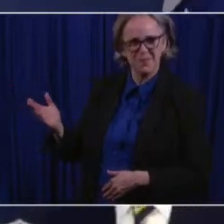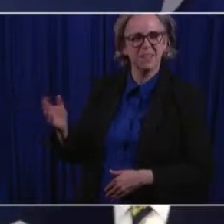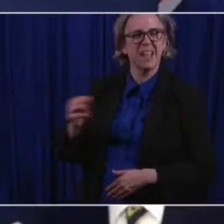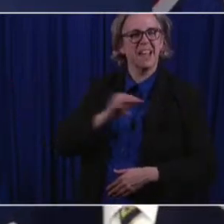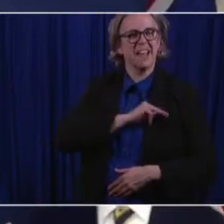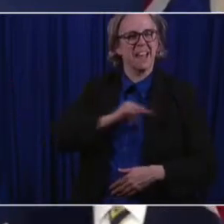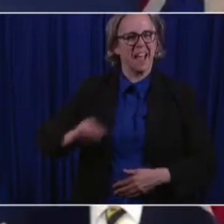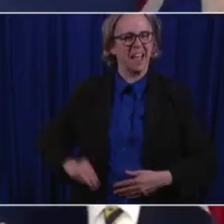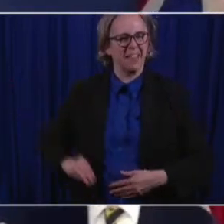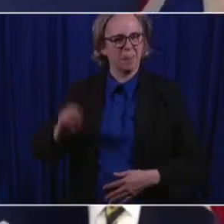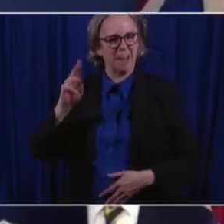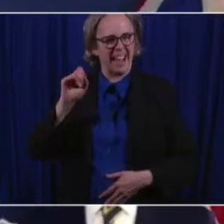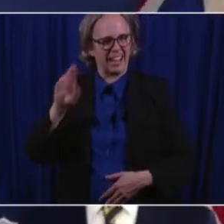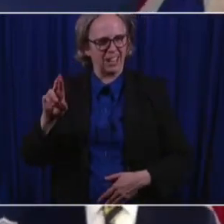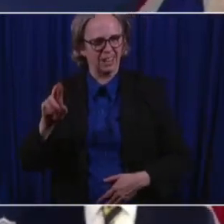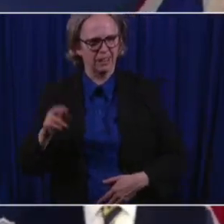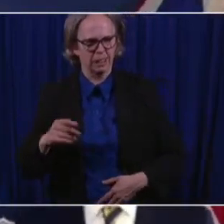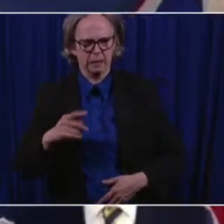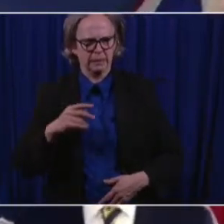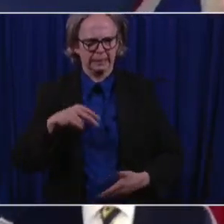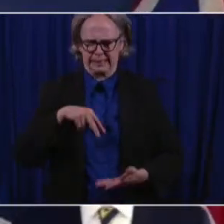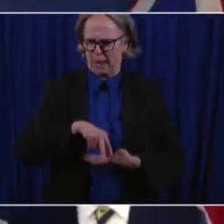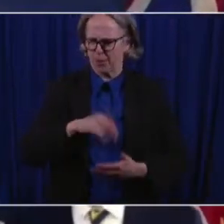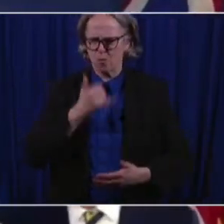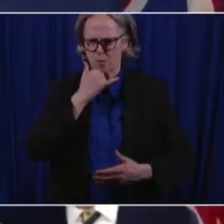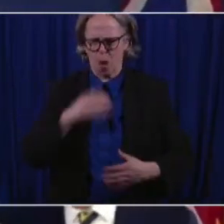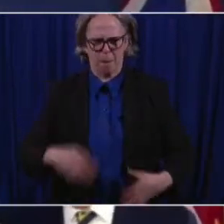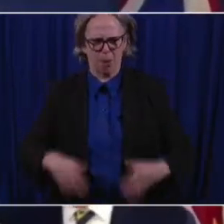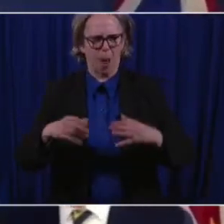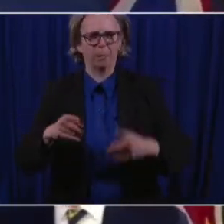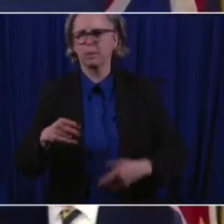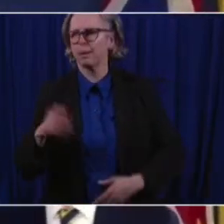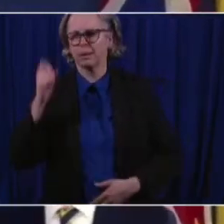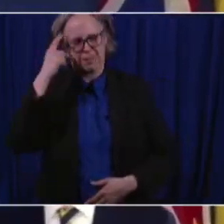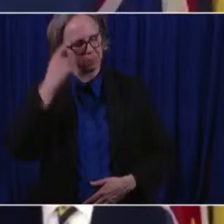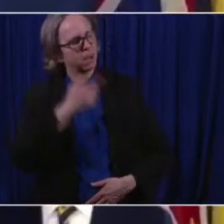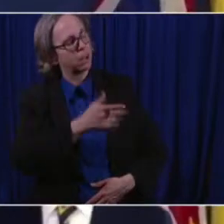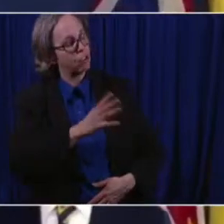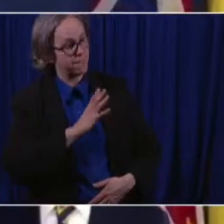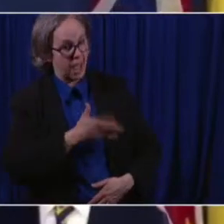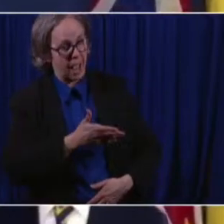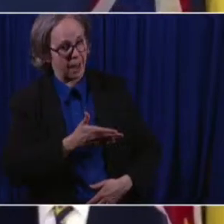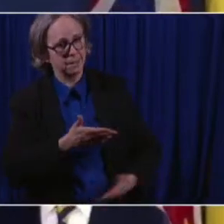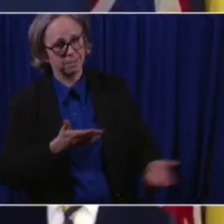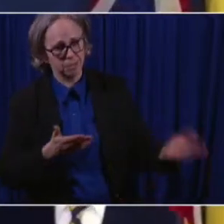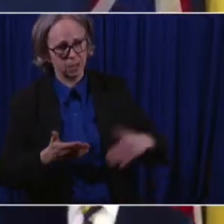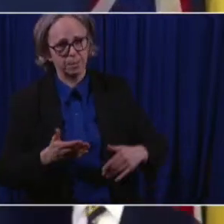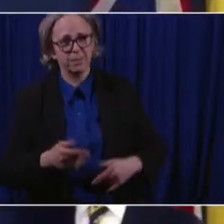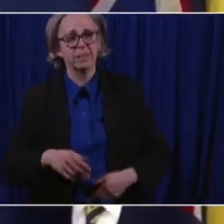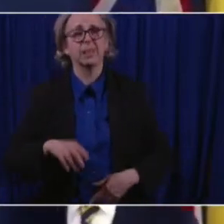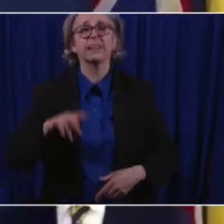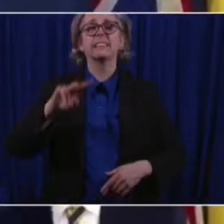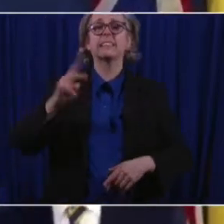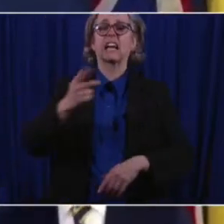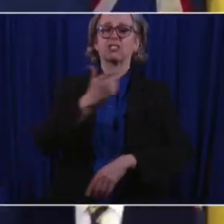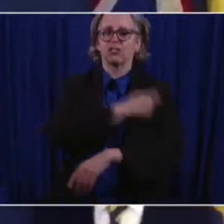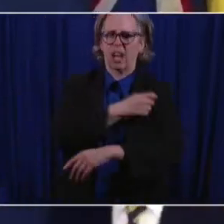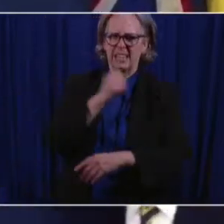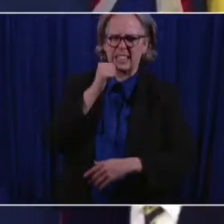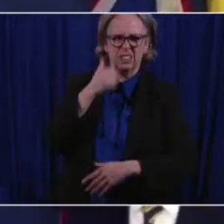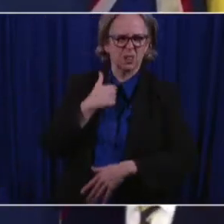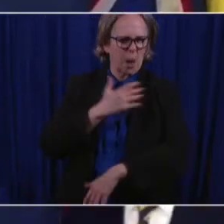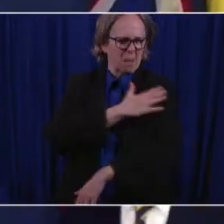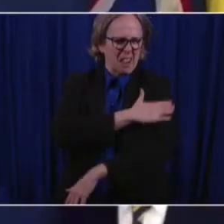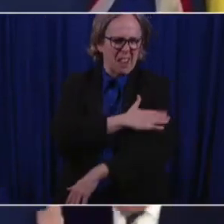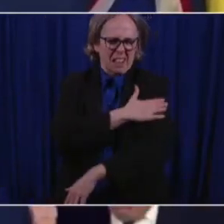Standing at the wrong podium. You're good. We're doing well. I got my second shot yesterday, so my arm is a little sore, but other than